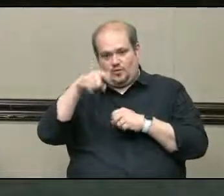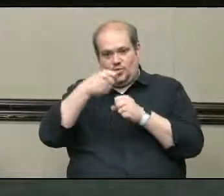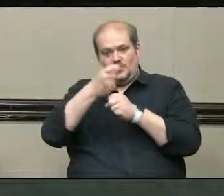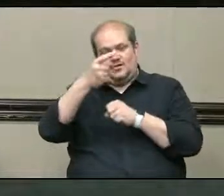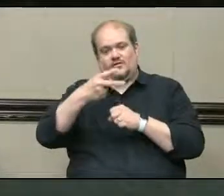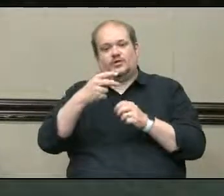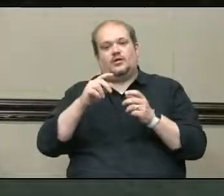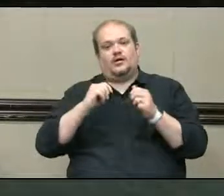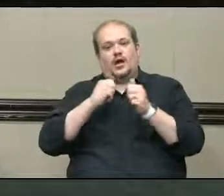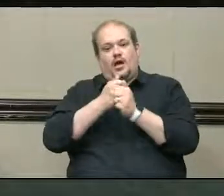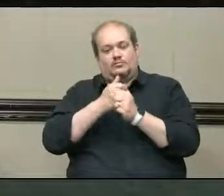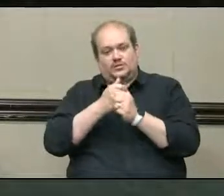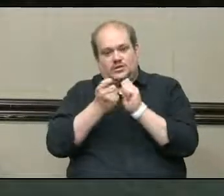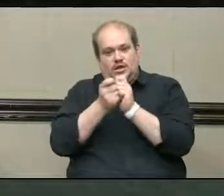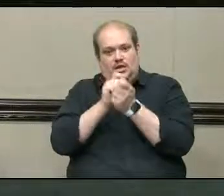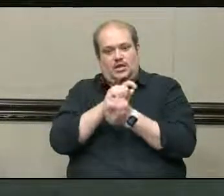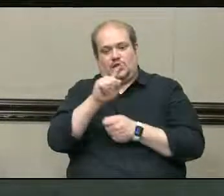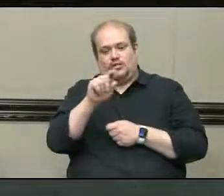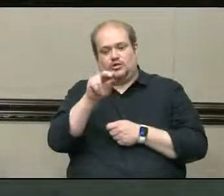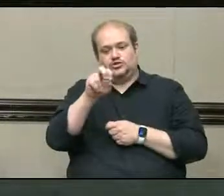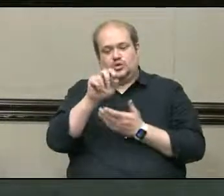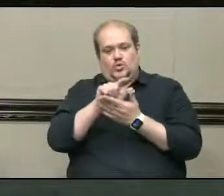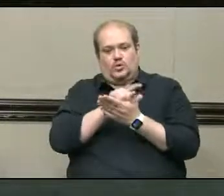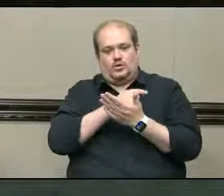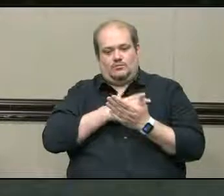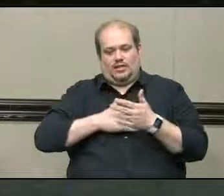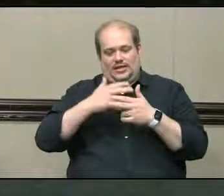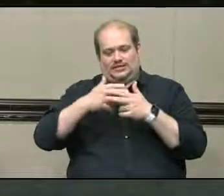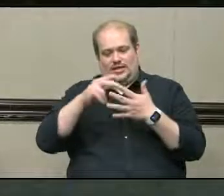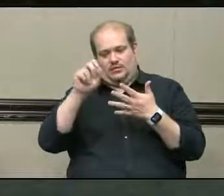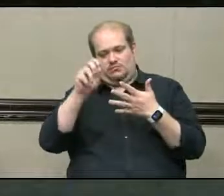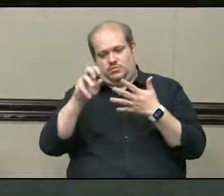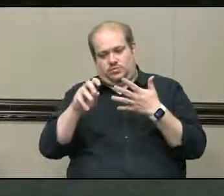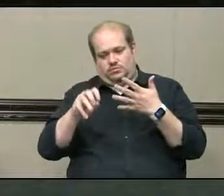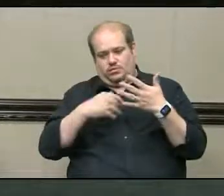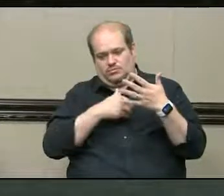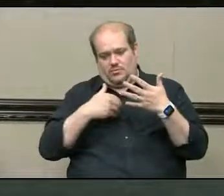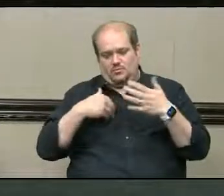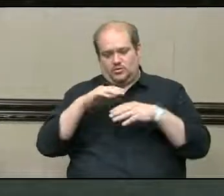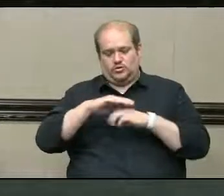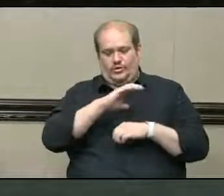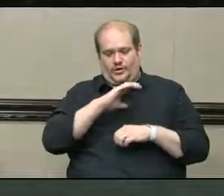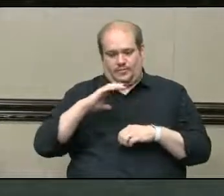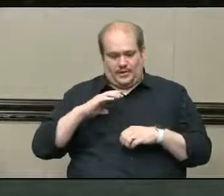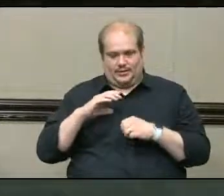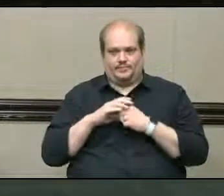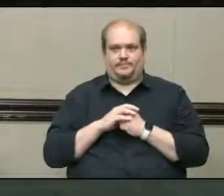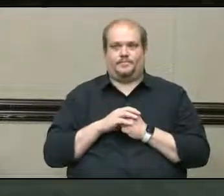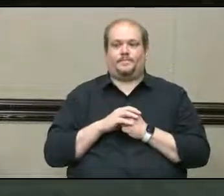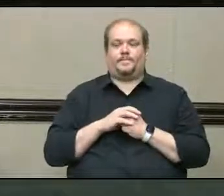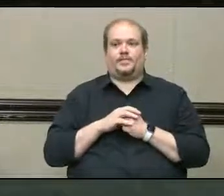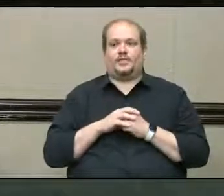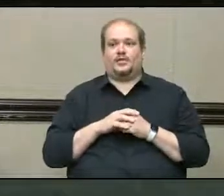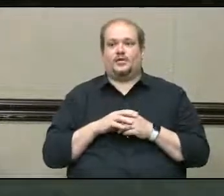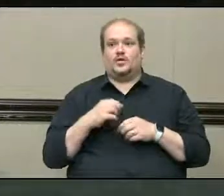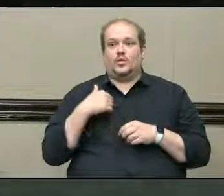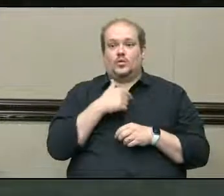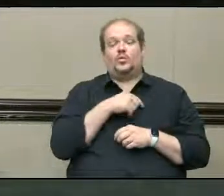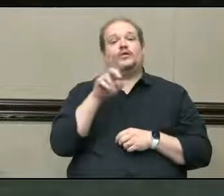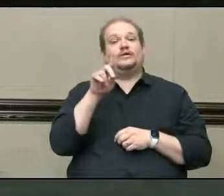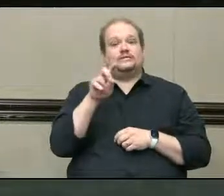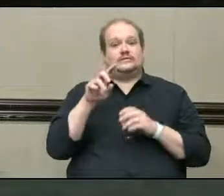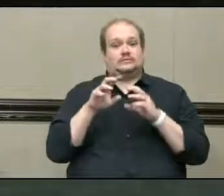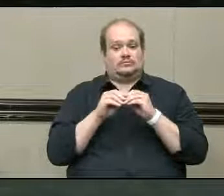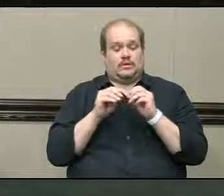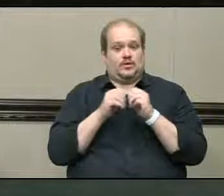on updating the zoning ordinance. It says, please name those in the committee. Well, what we have is we did